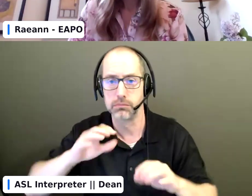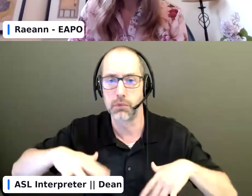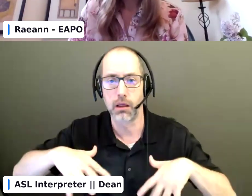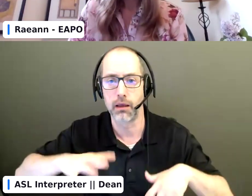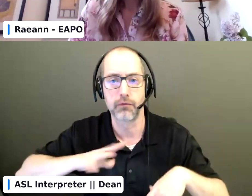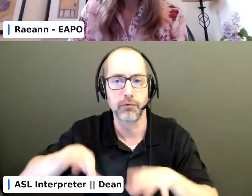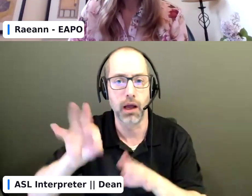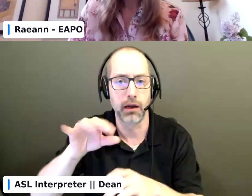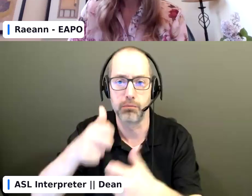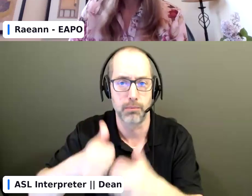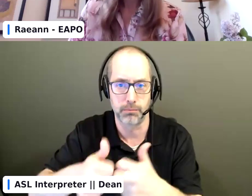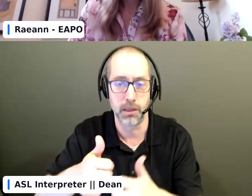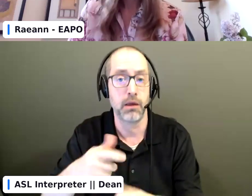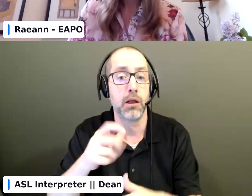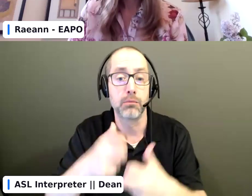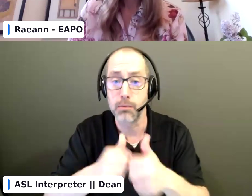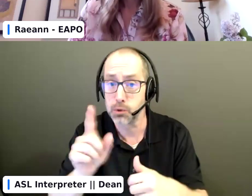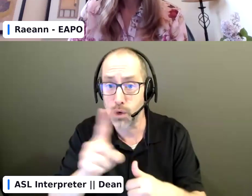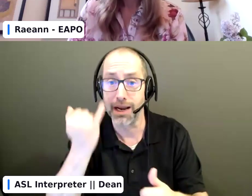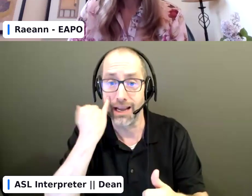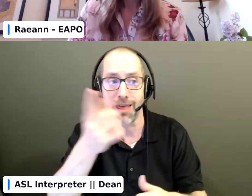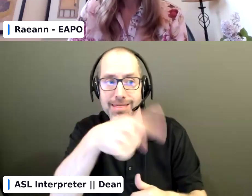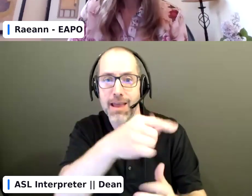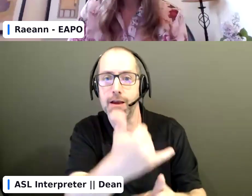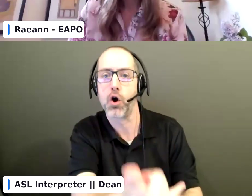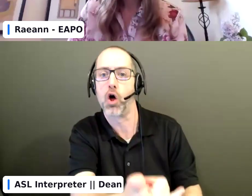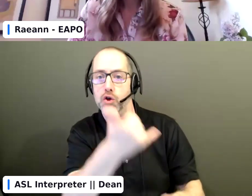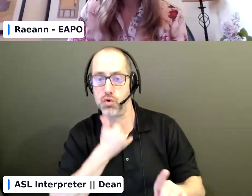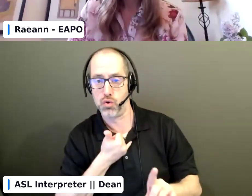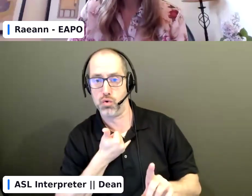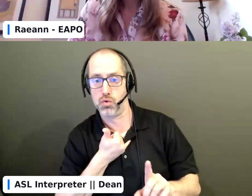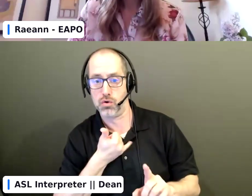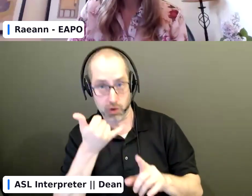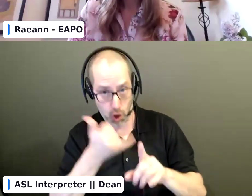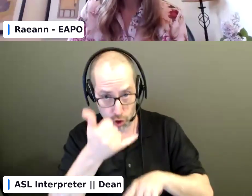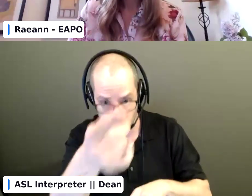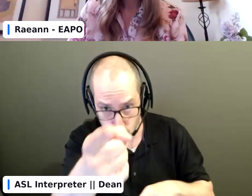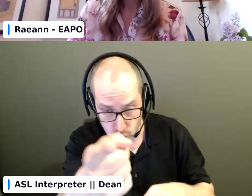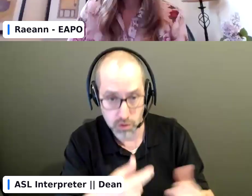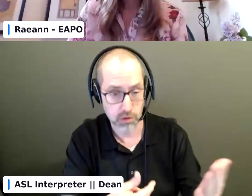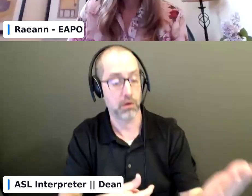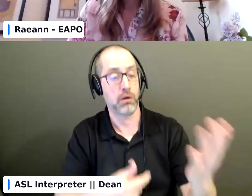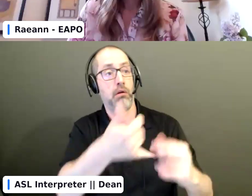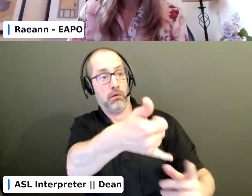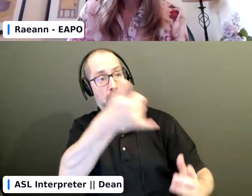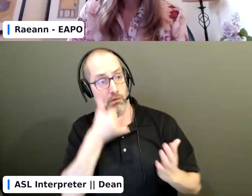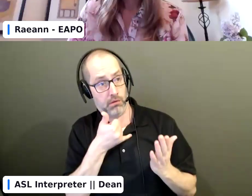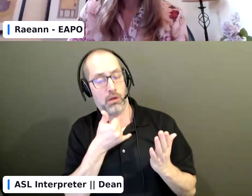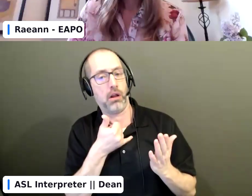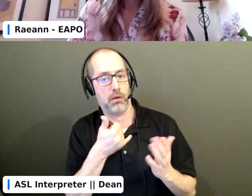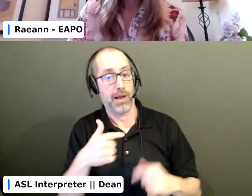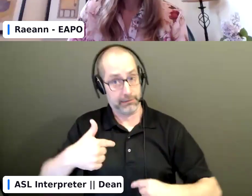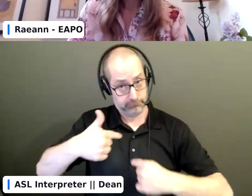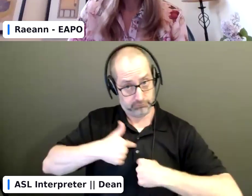someone calls you, right? That's the distinction I would make. So doesn't mean there can't be problems. We've just never, I don't think I've ever